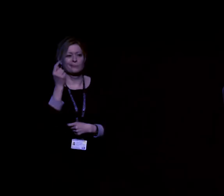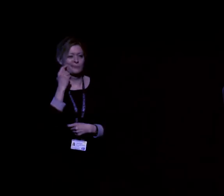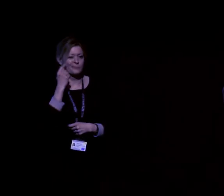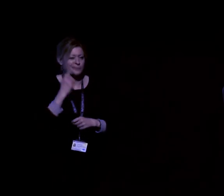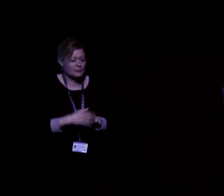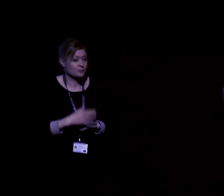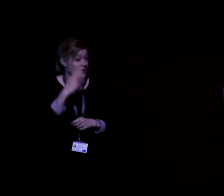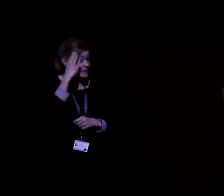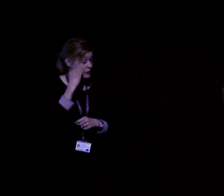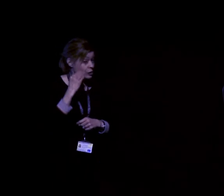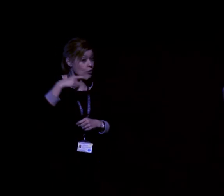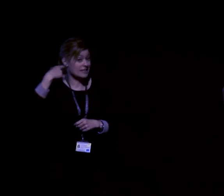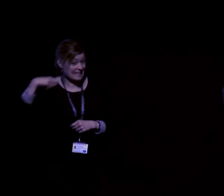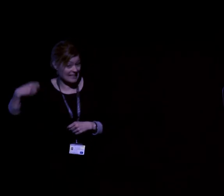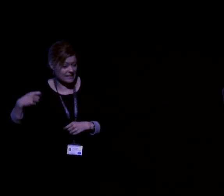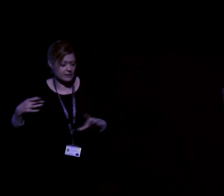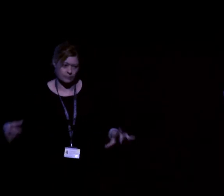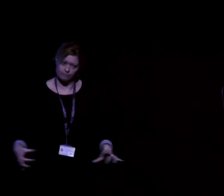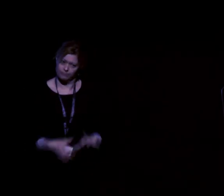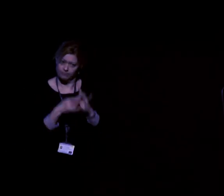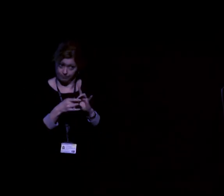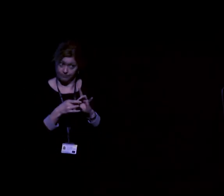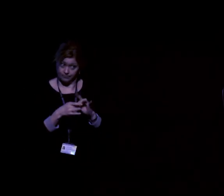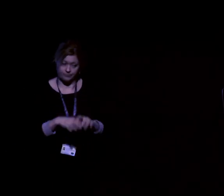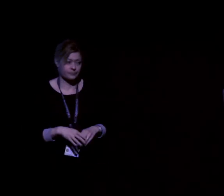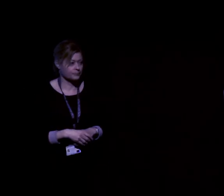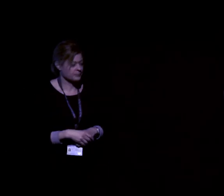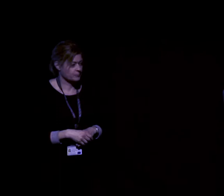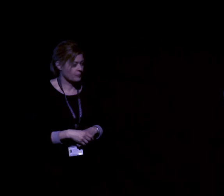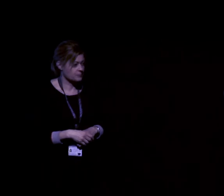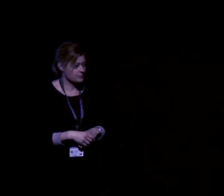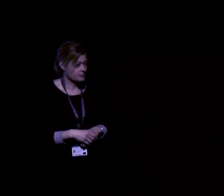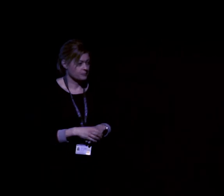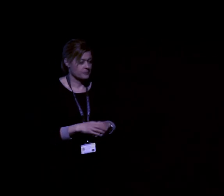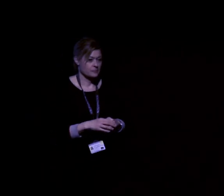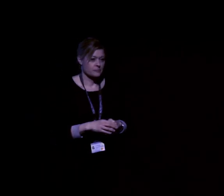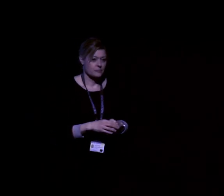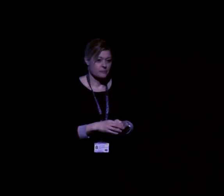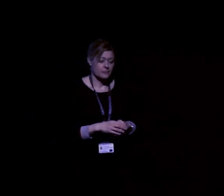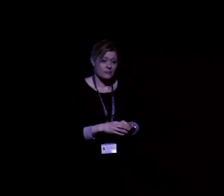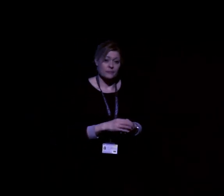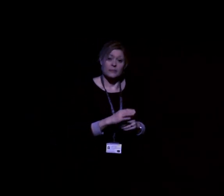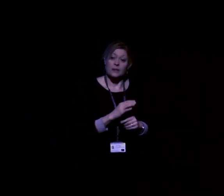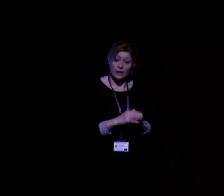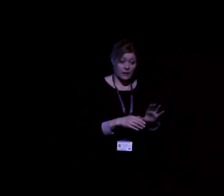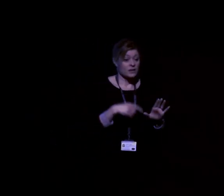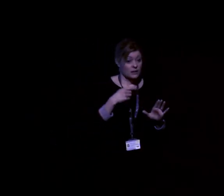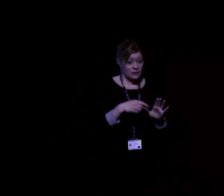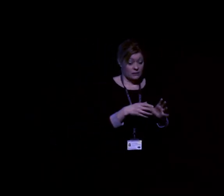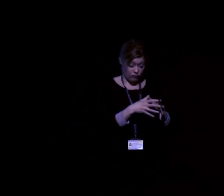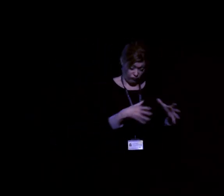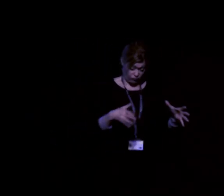Hearing loss and tinnitus are strongly linked together, with over 50% of people with tinnitus